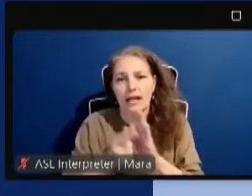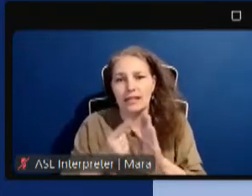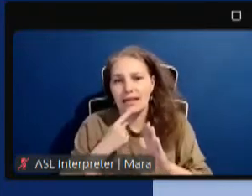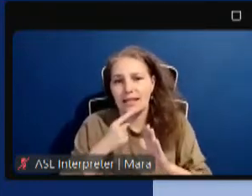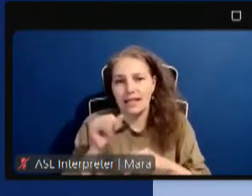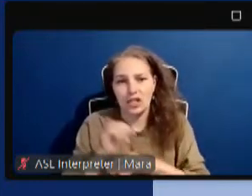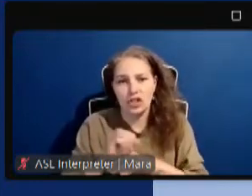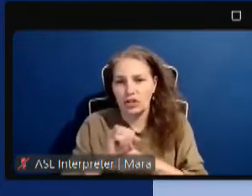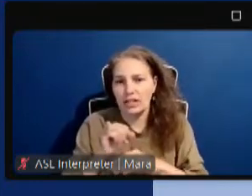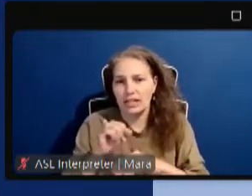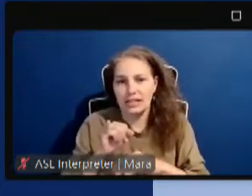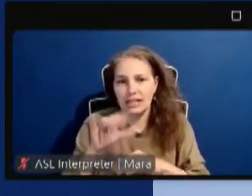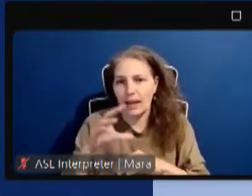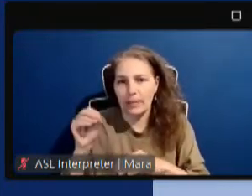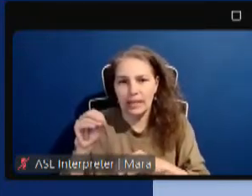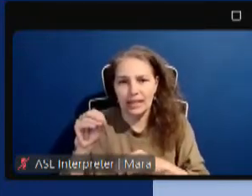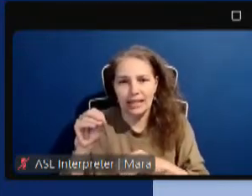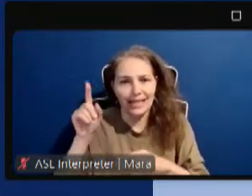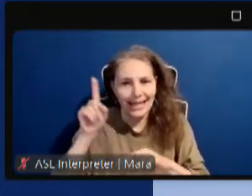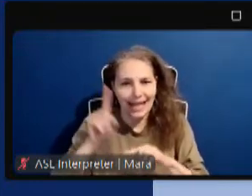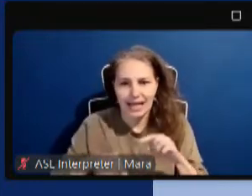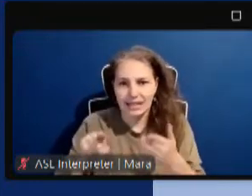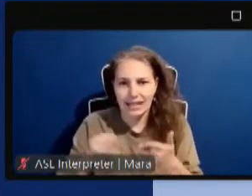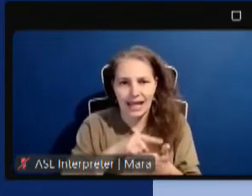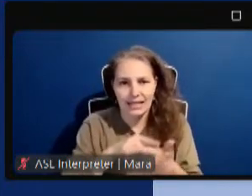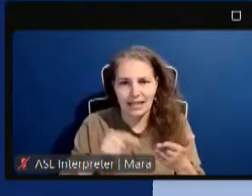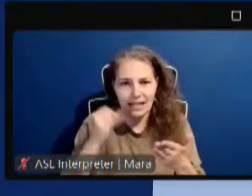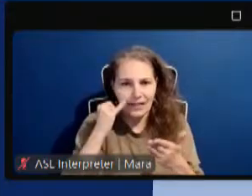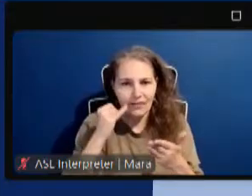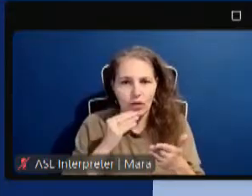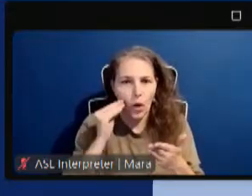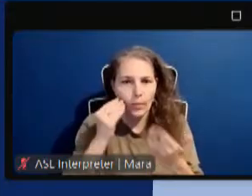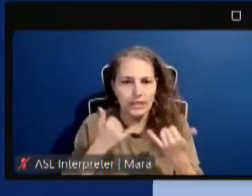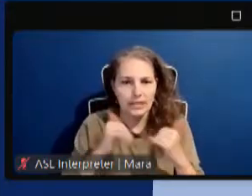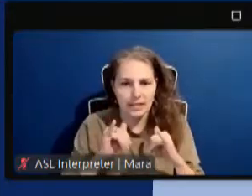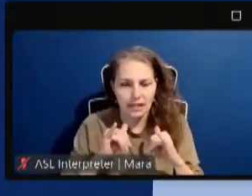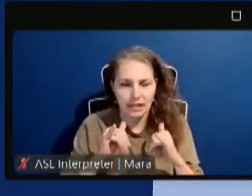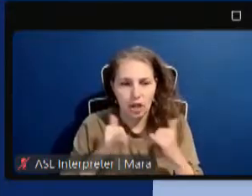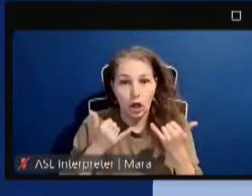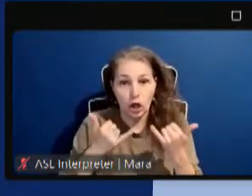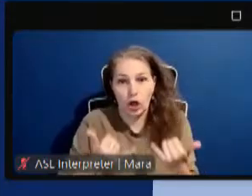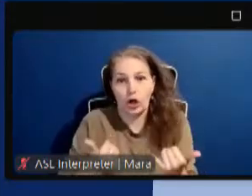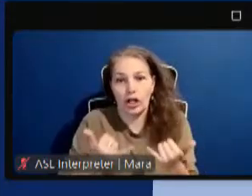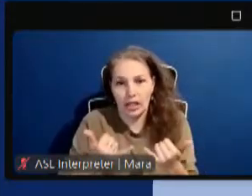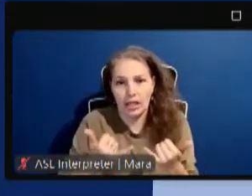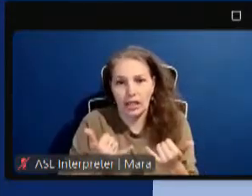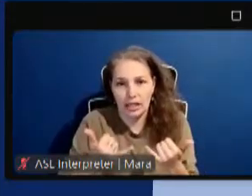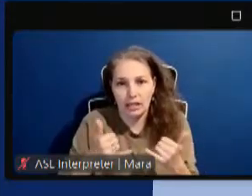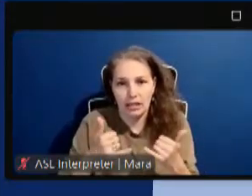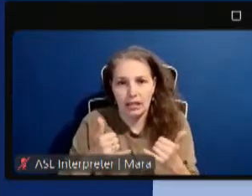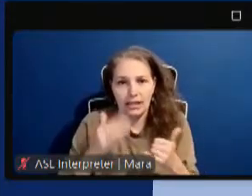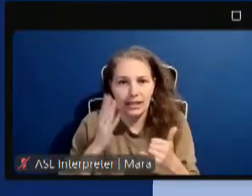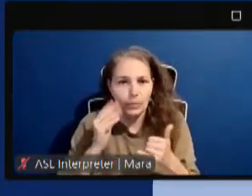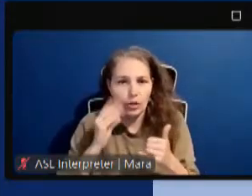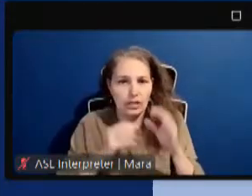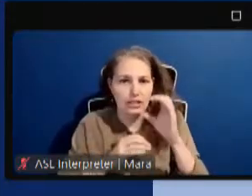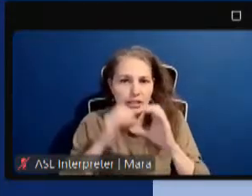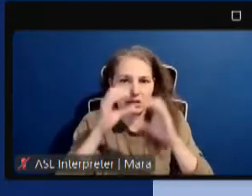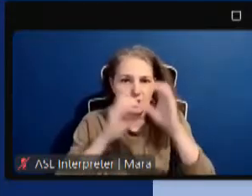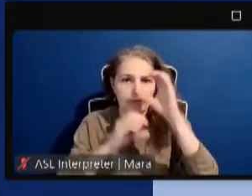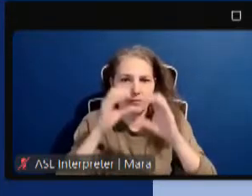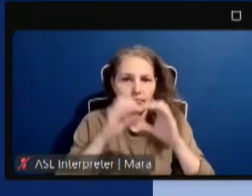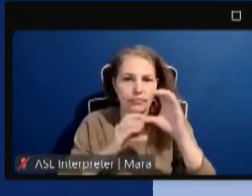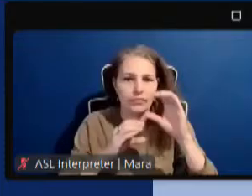home is still under current construction after a total loss. A couple exclusions are, of course, if the homeowner